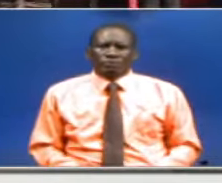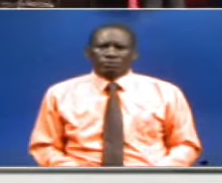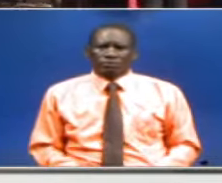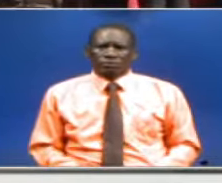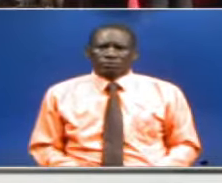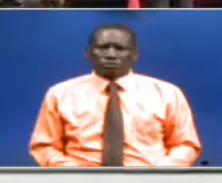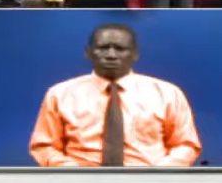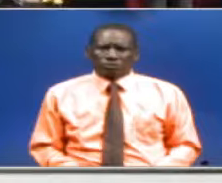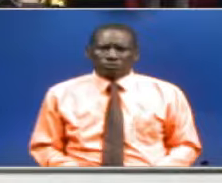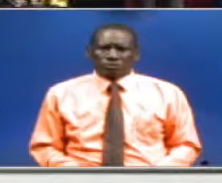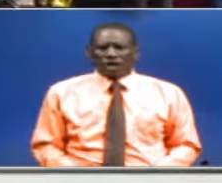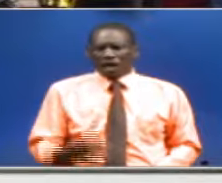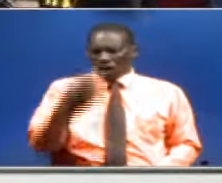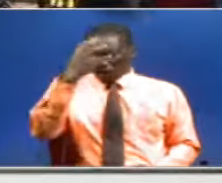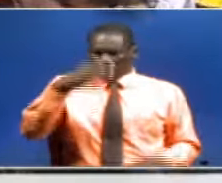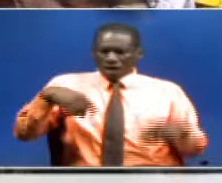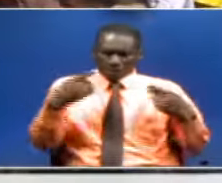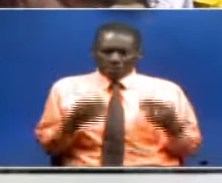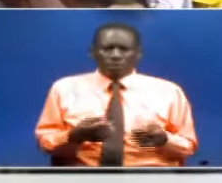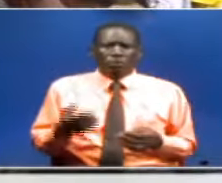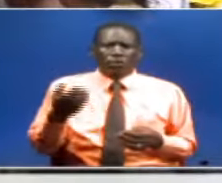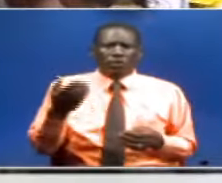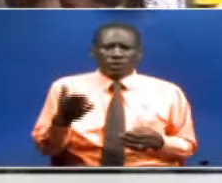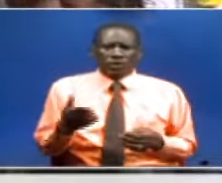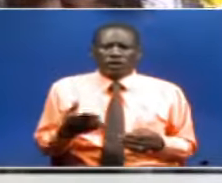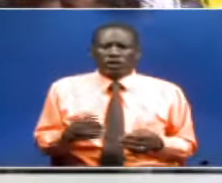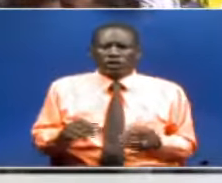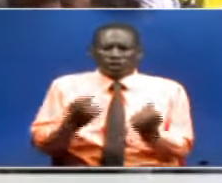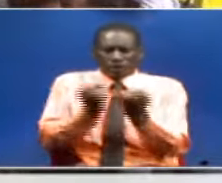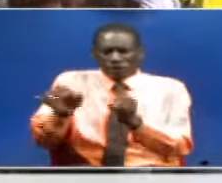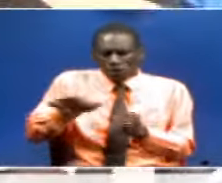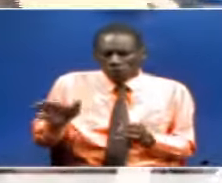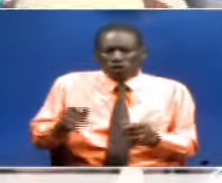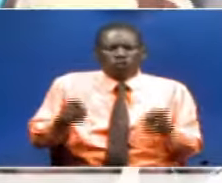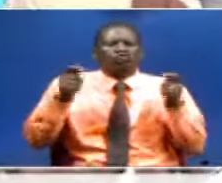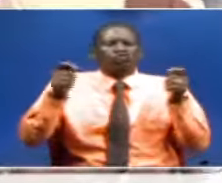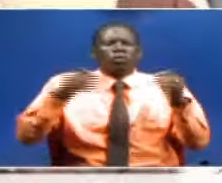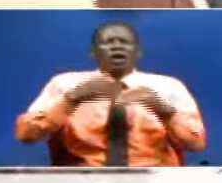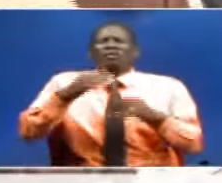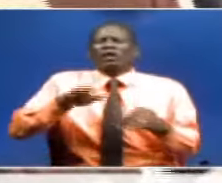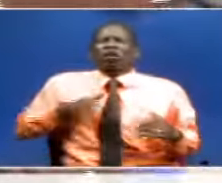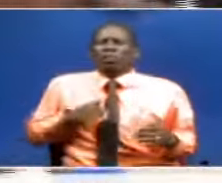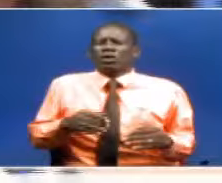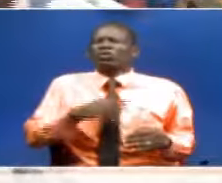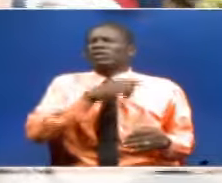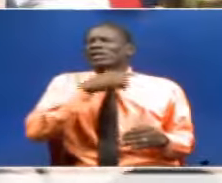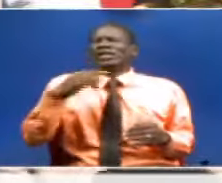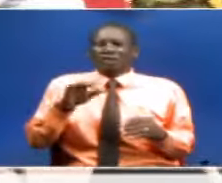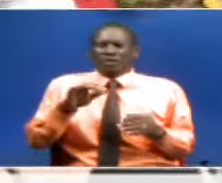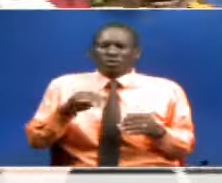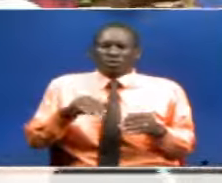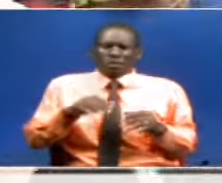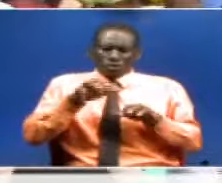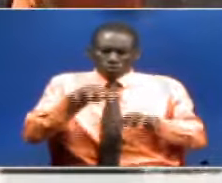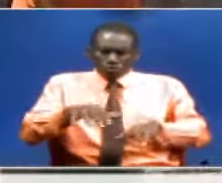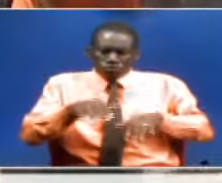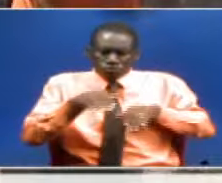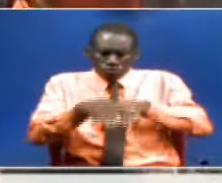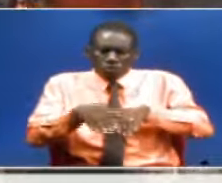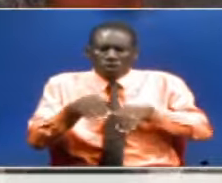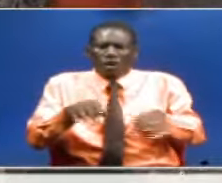The furious residents were up in arms on Saturday morning in protest after a woman was mauled by hyenas as she went about her